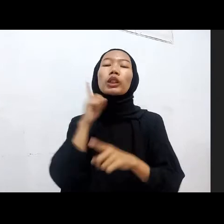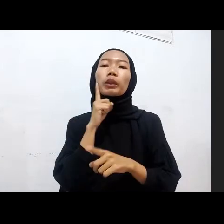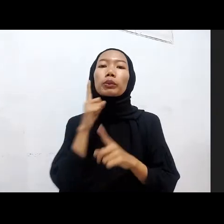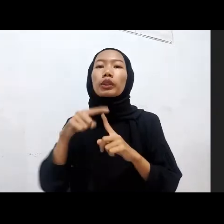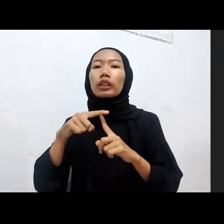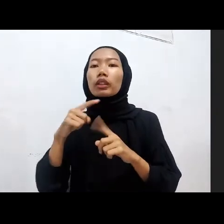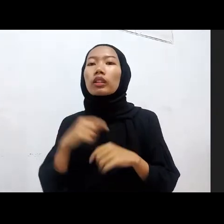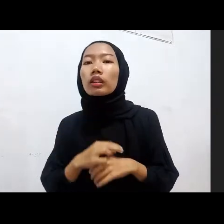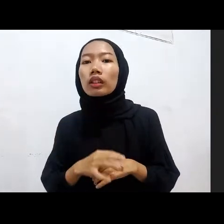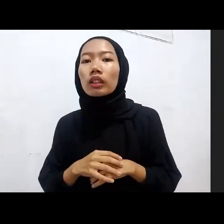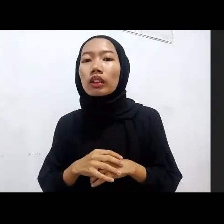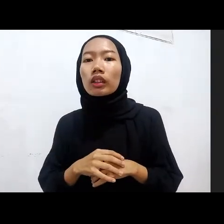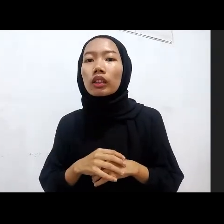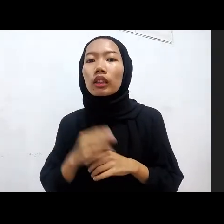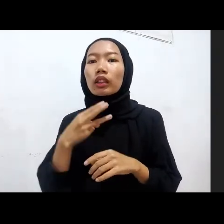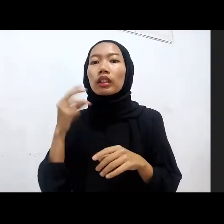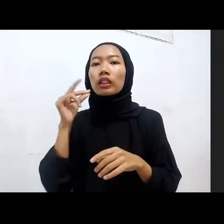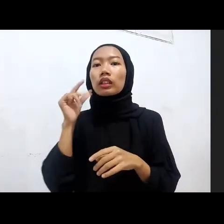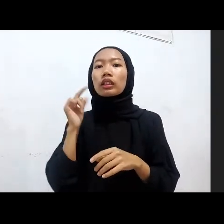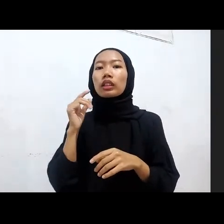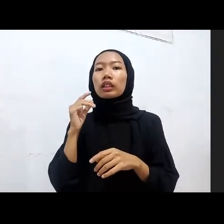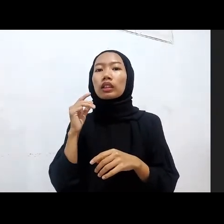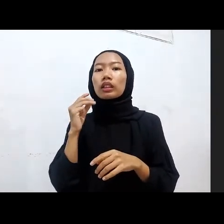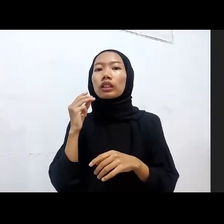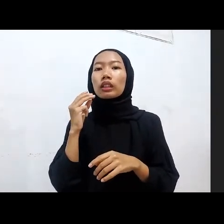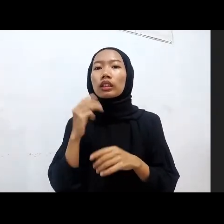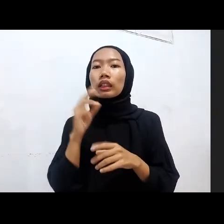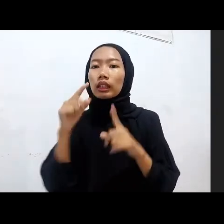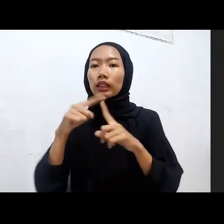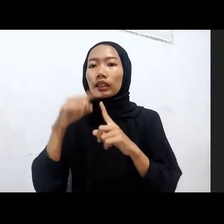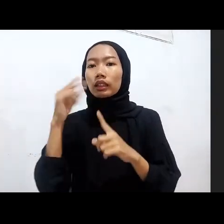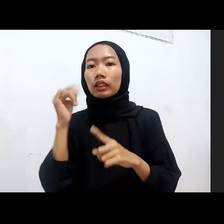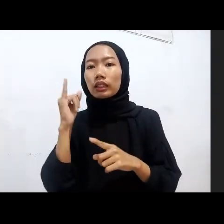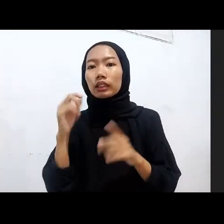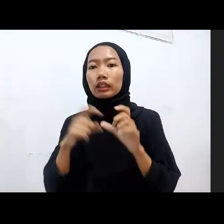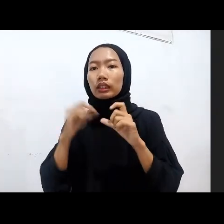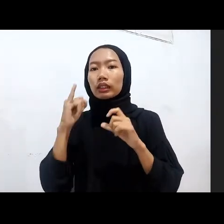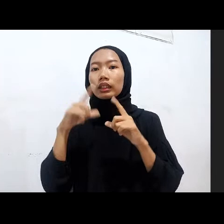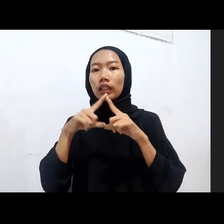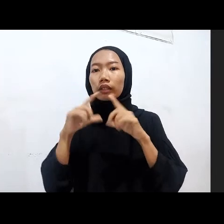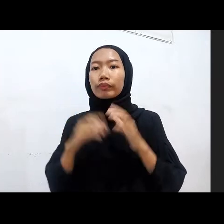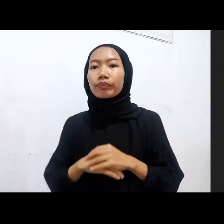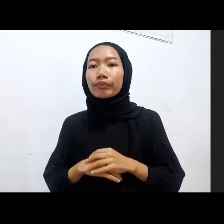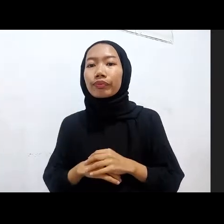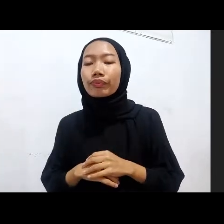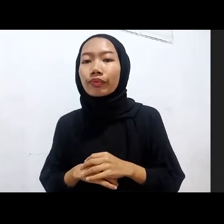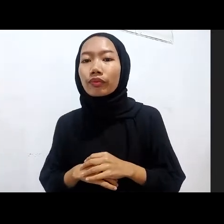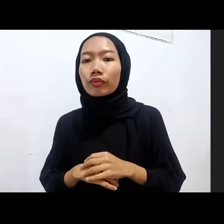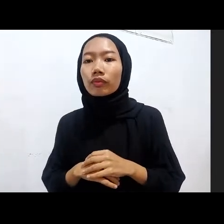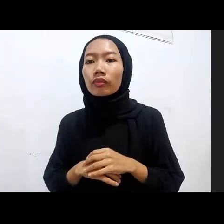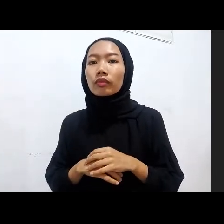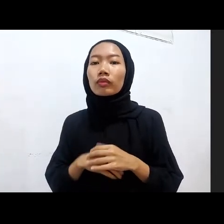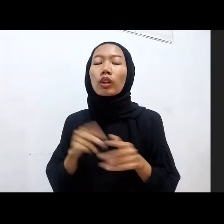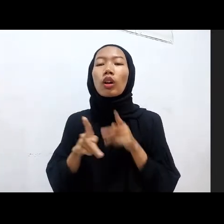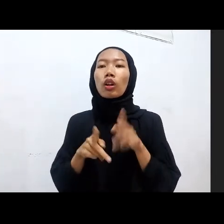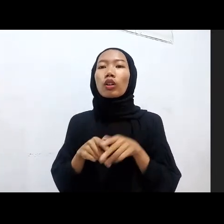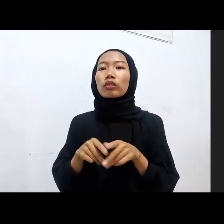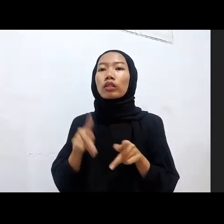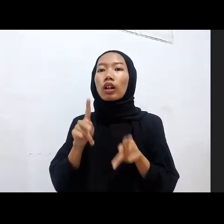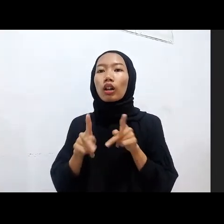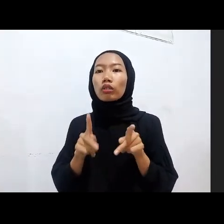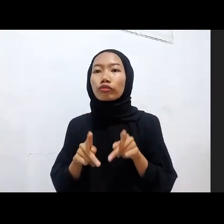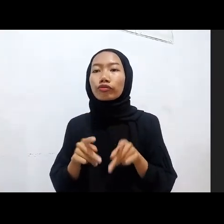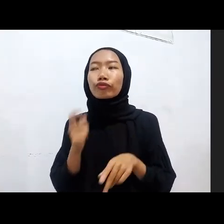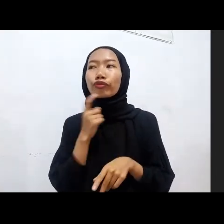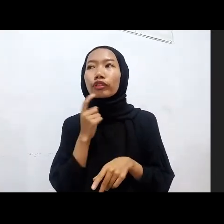I'd also really like to emphasize, in the context of the pandemic, the importance of